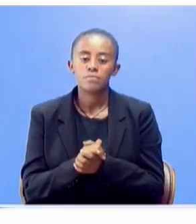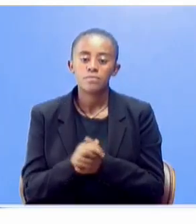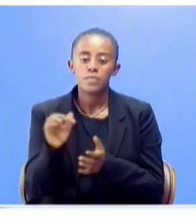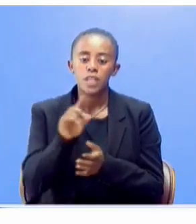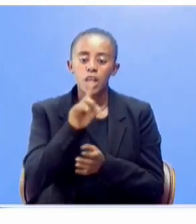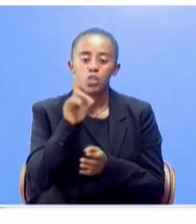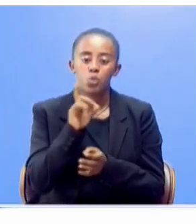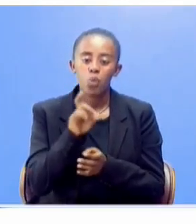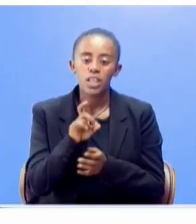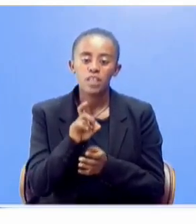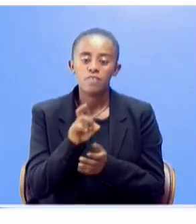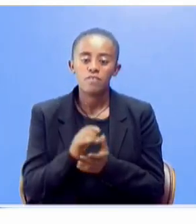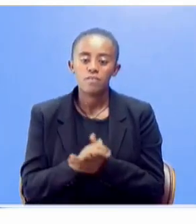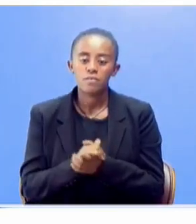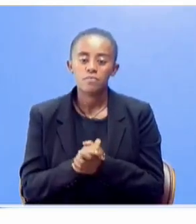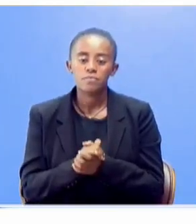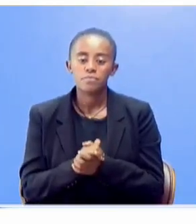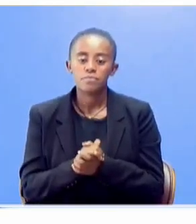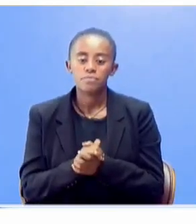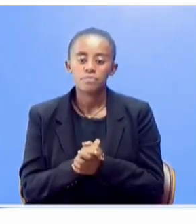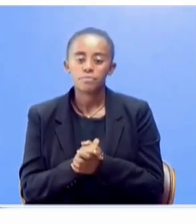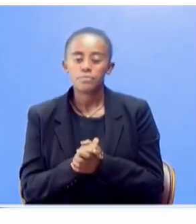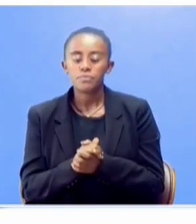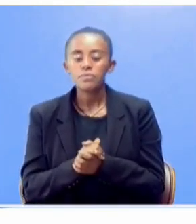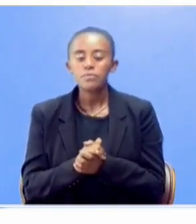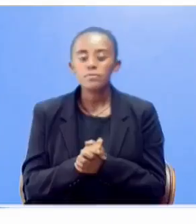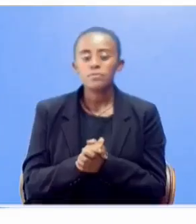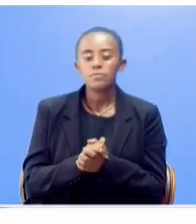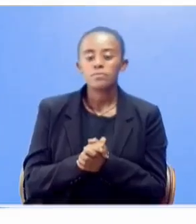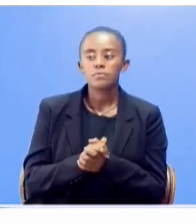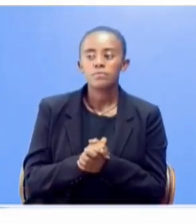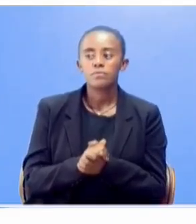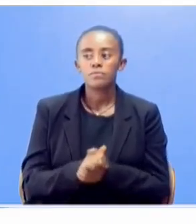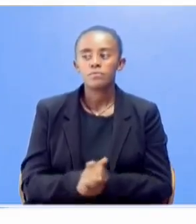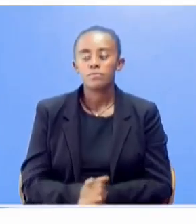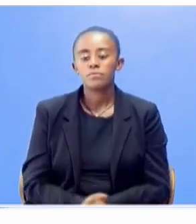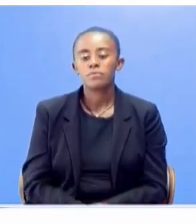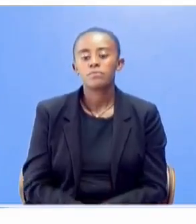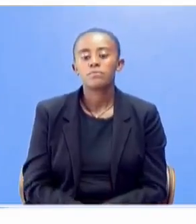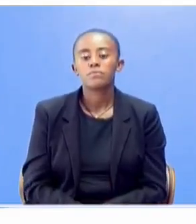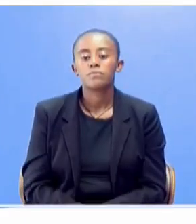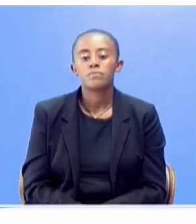interrogative, the negative and